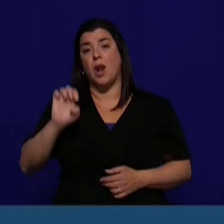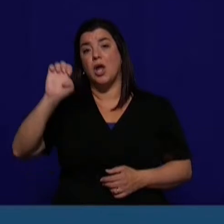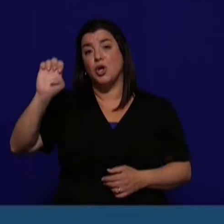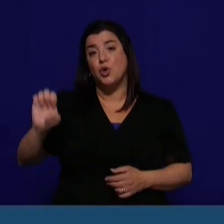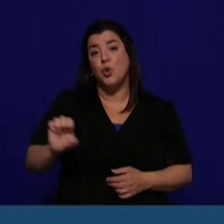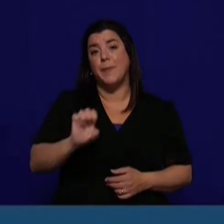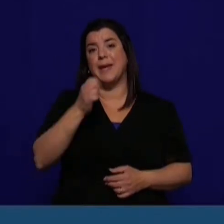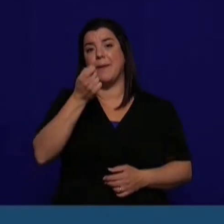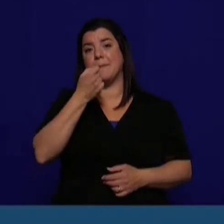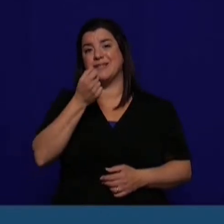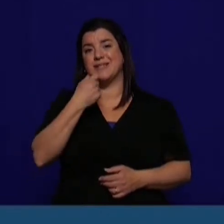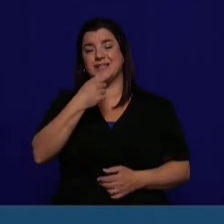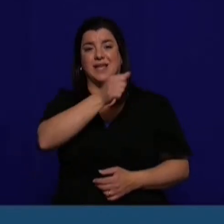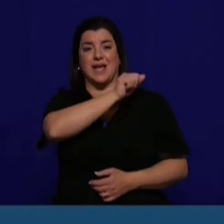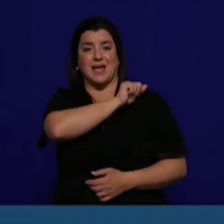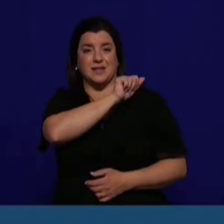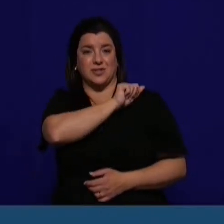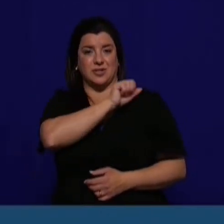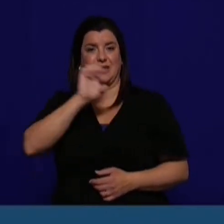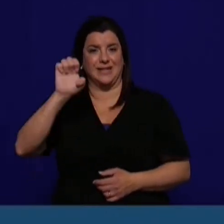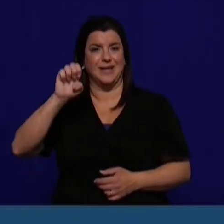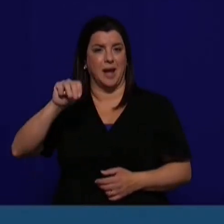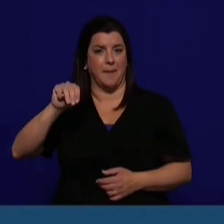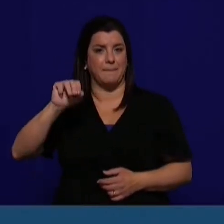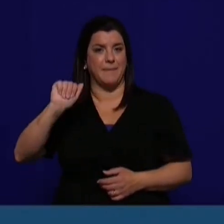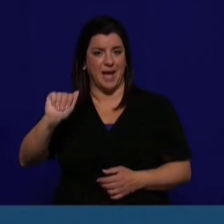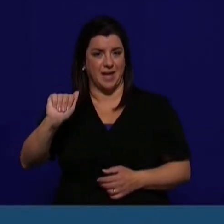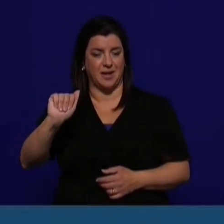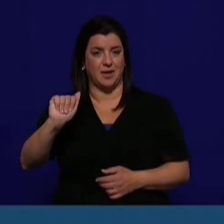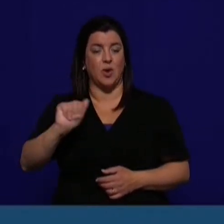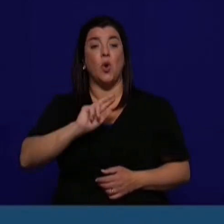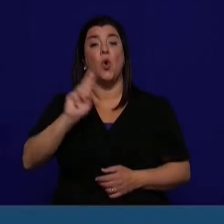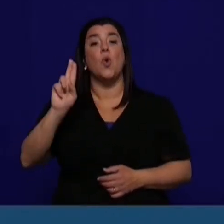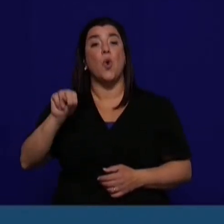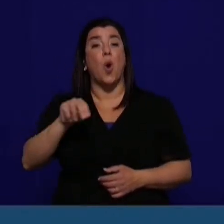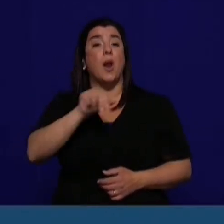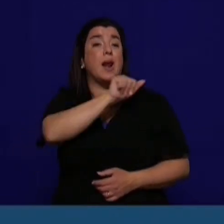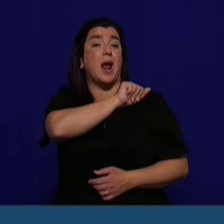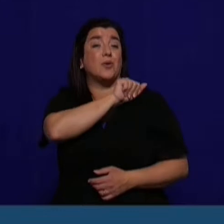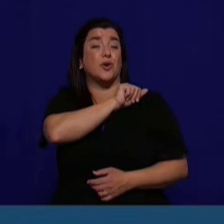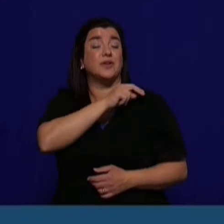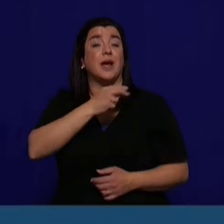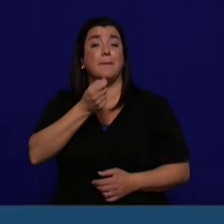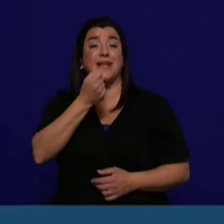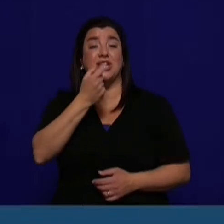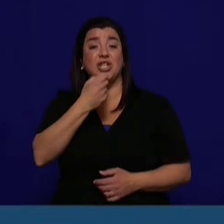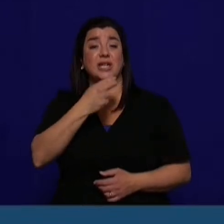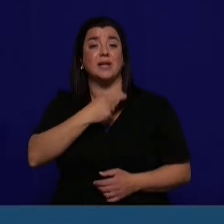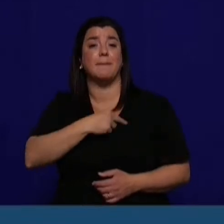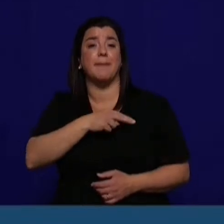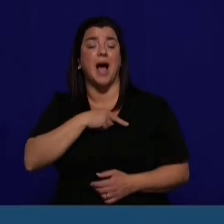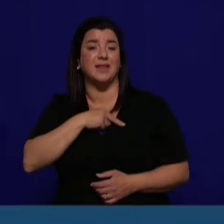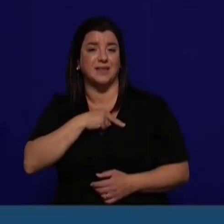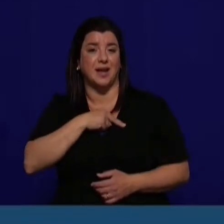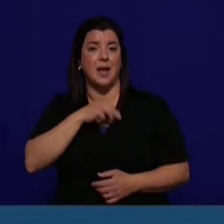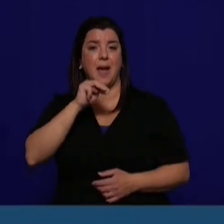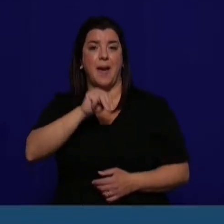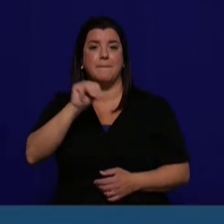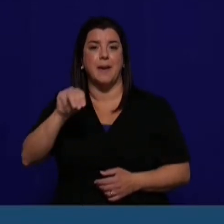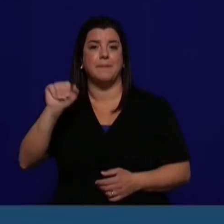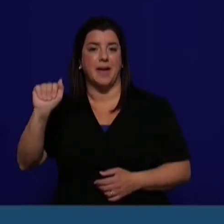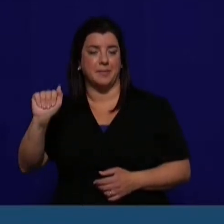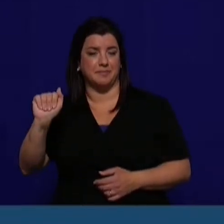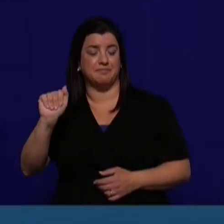Agency u anke l-parir li tagħti l-awtorità regolatorja dwar il-mediċini ta' Malta li hija il-Medicines Authority li